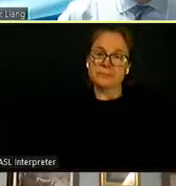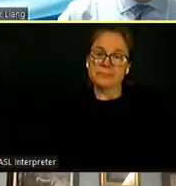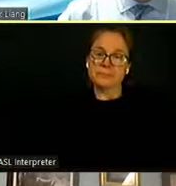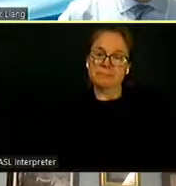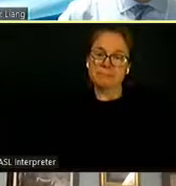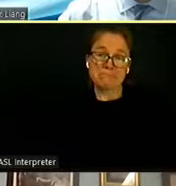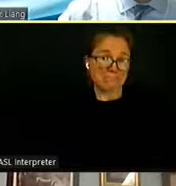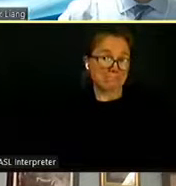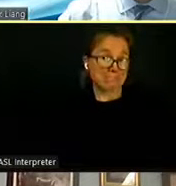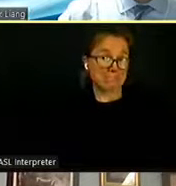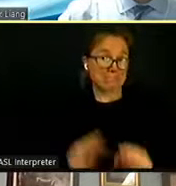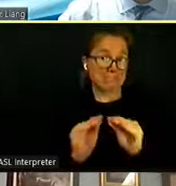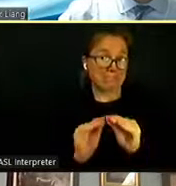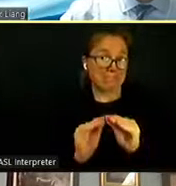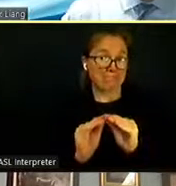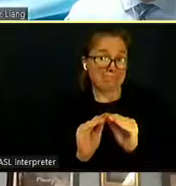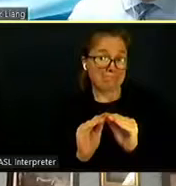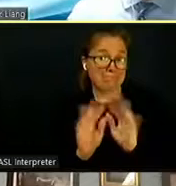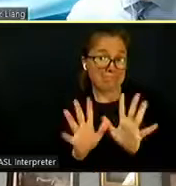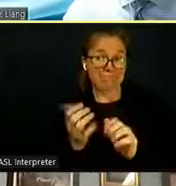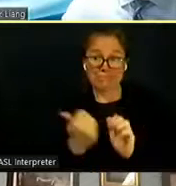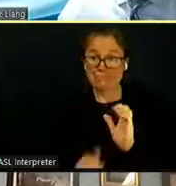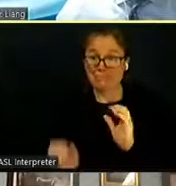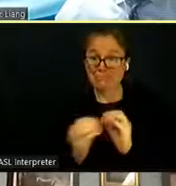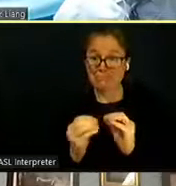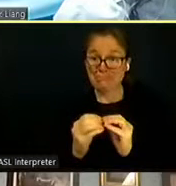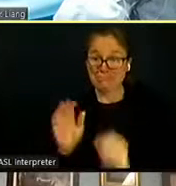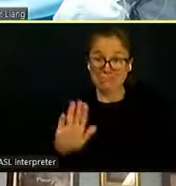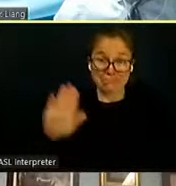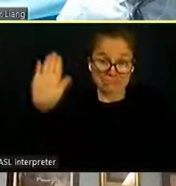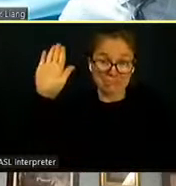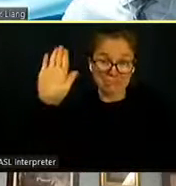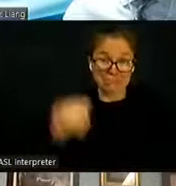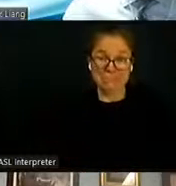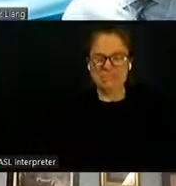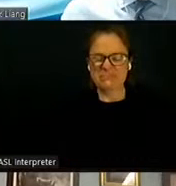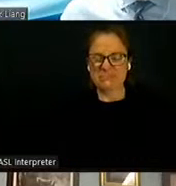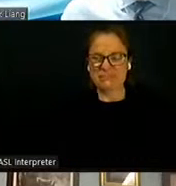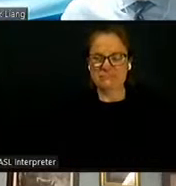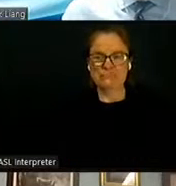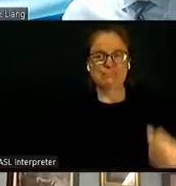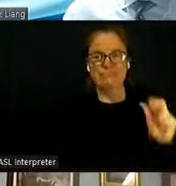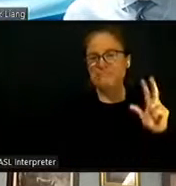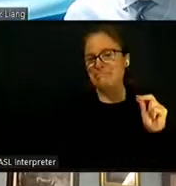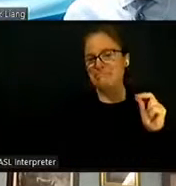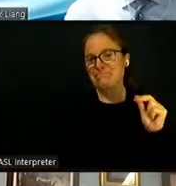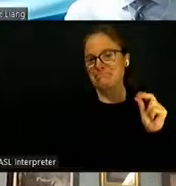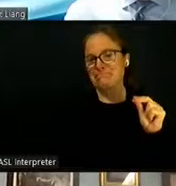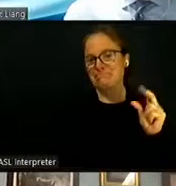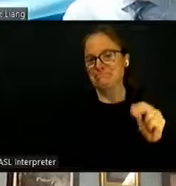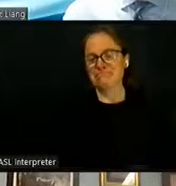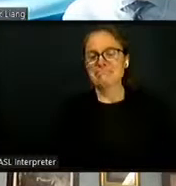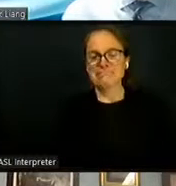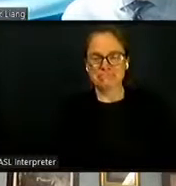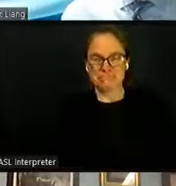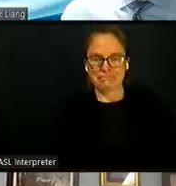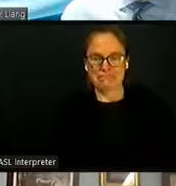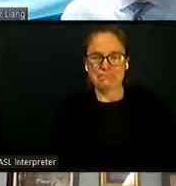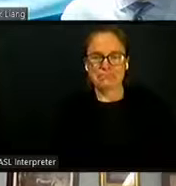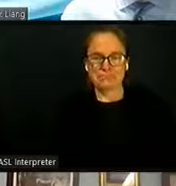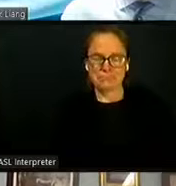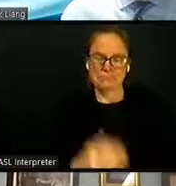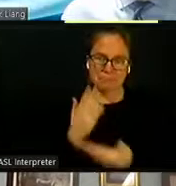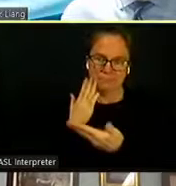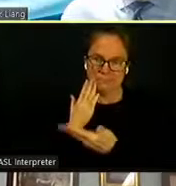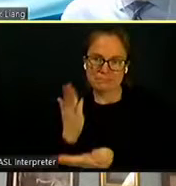Hopefully that answers the question. Is there any other questions I can answer, Latricia? Not at this time. Okay. Thank you. Thank